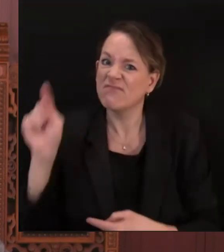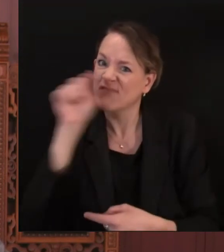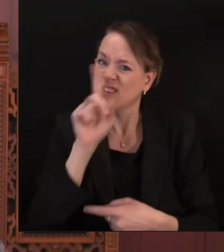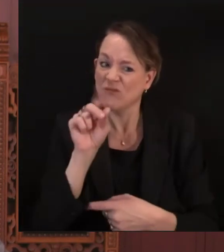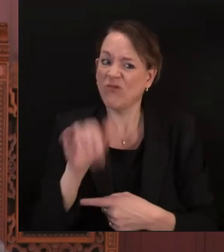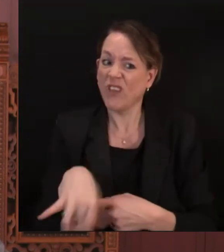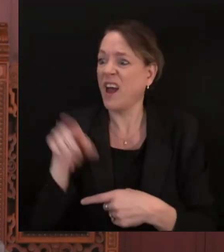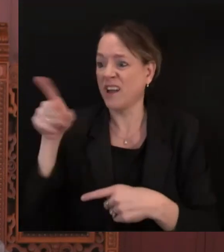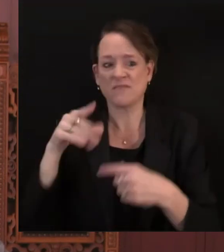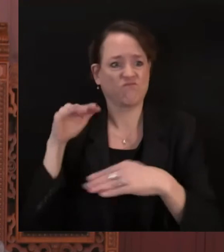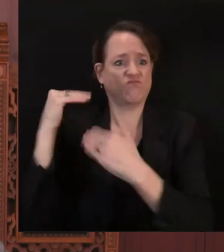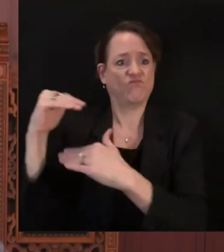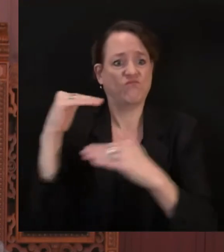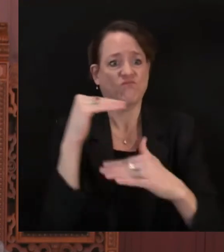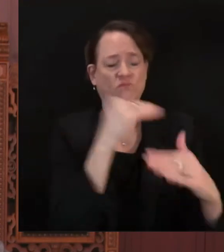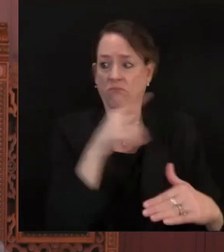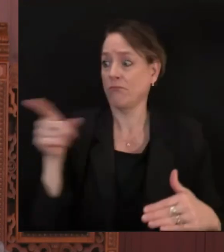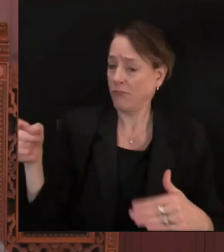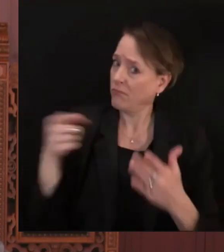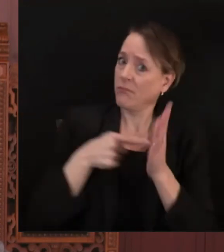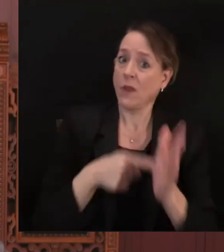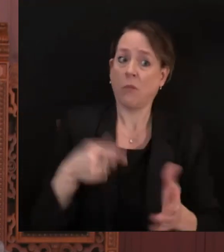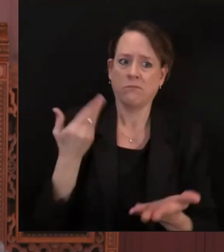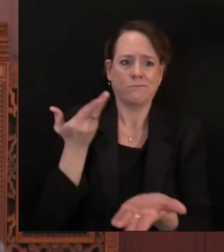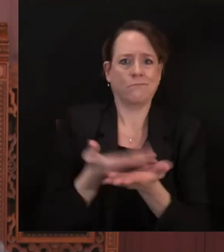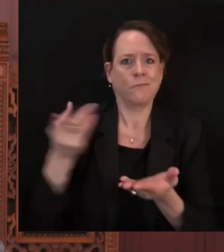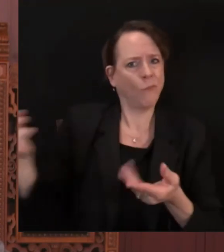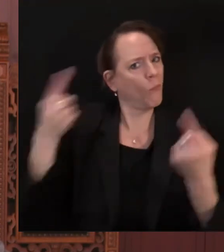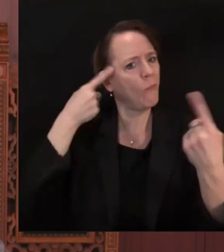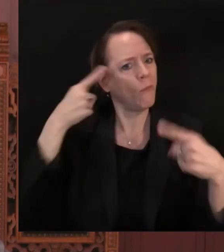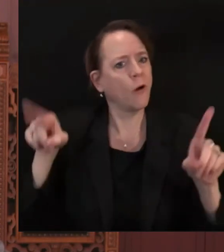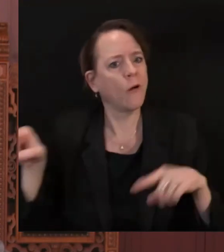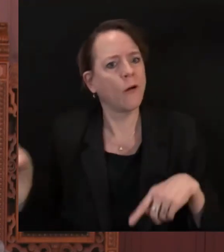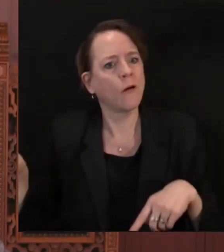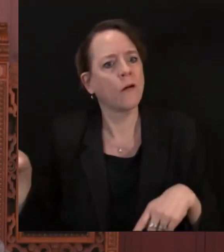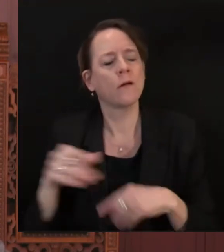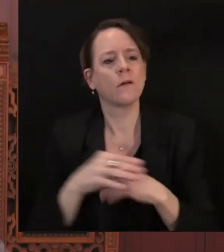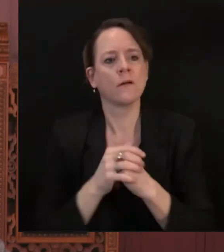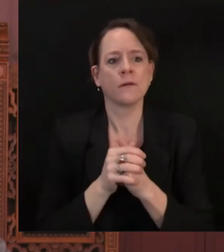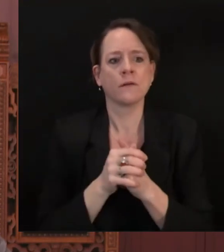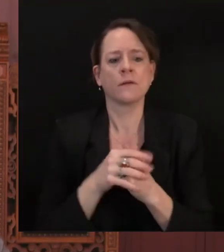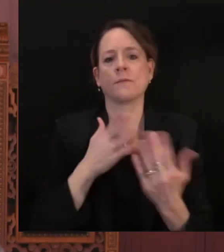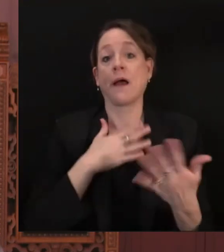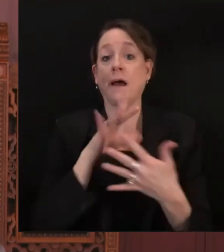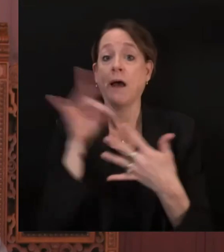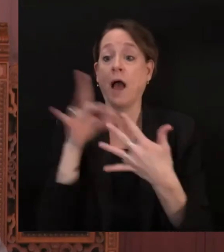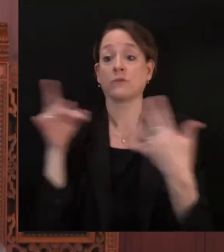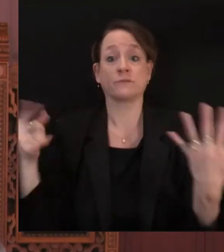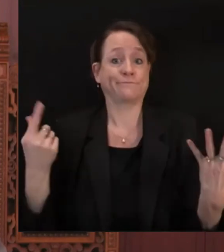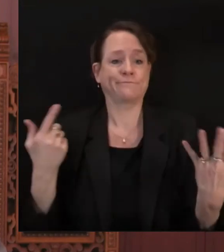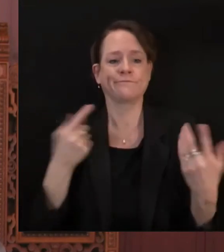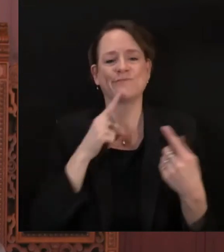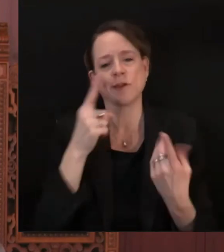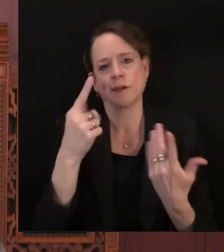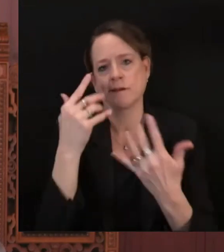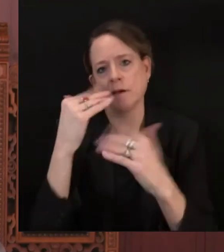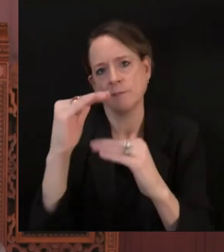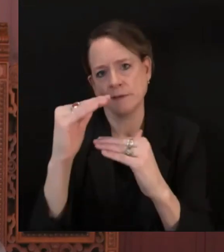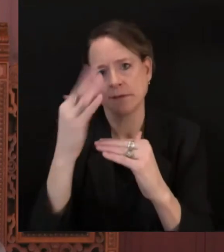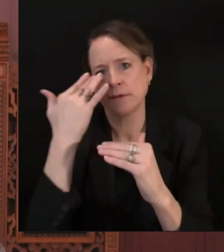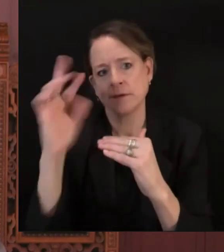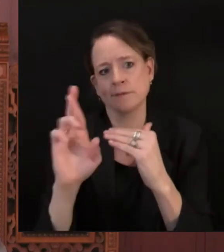our mitigation strategies are limited, and we will continue to do the best we can with